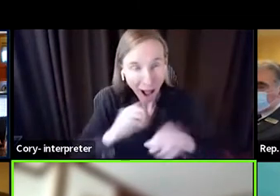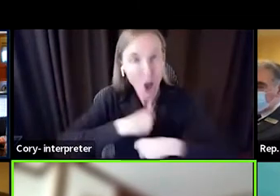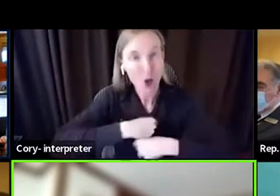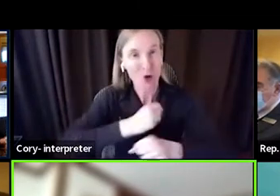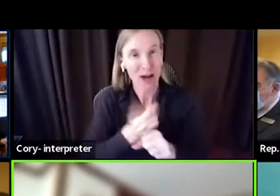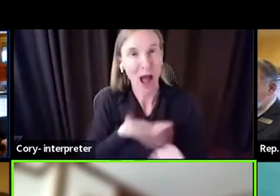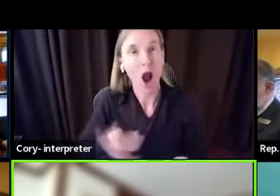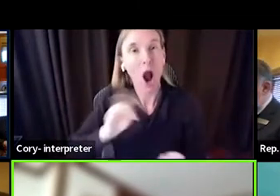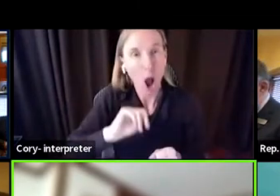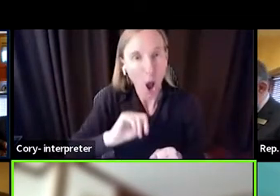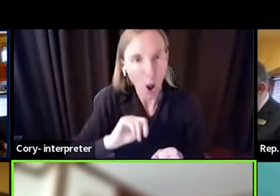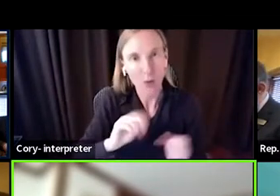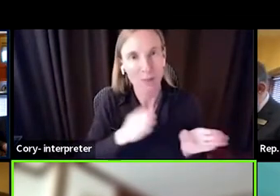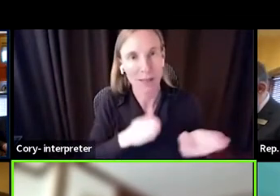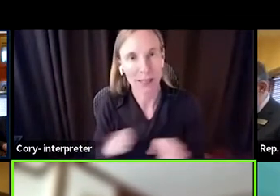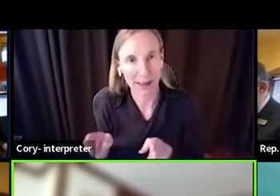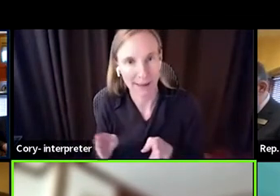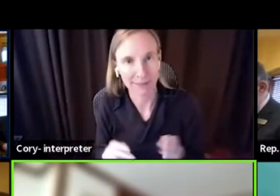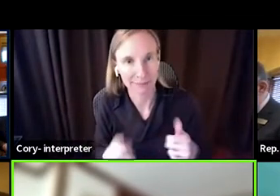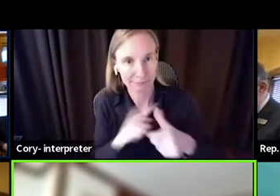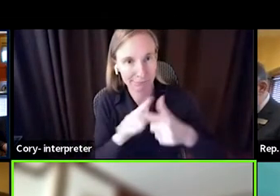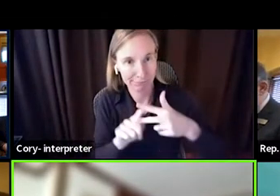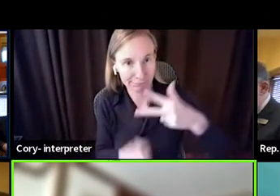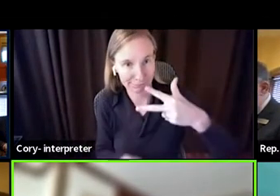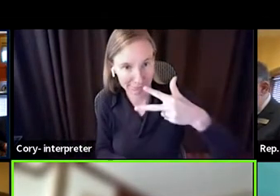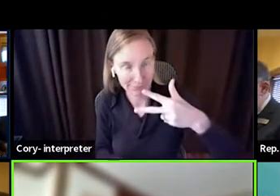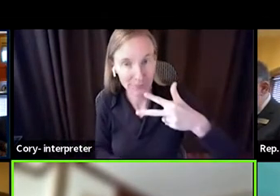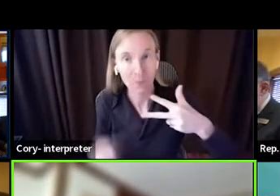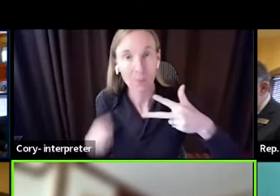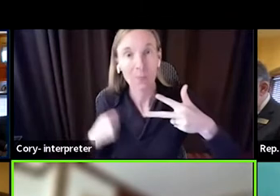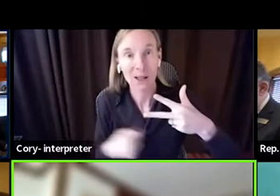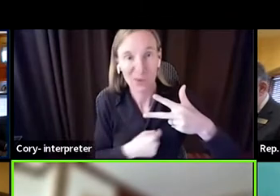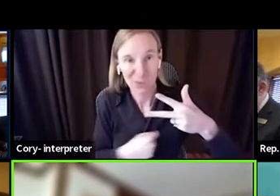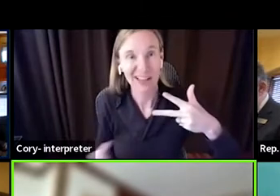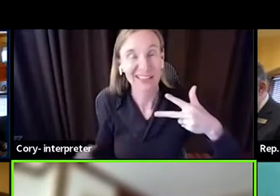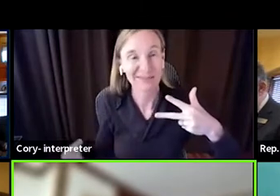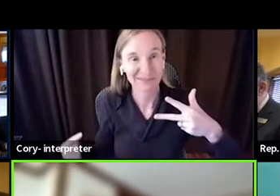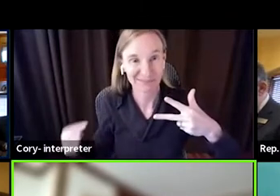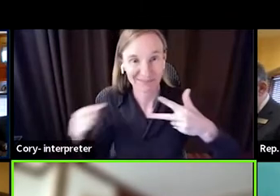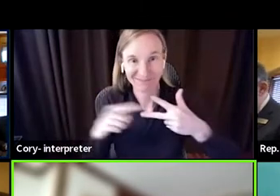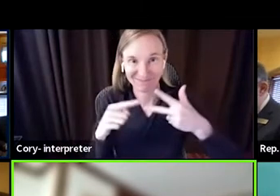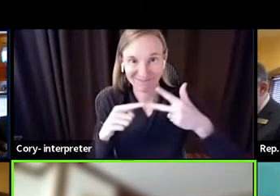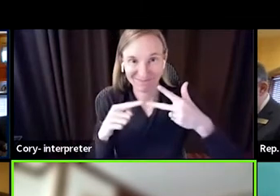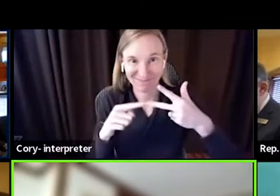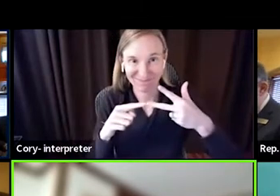So the recommendation that we made this week is to select that federal option three.